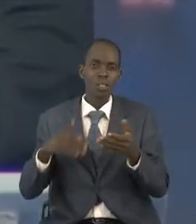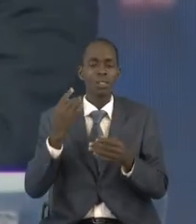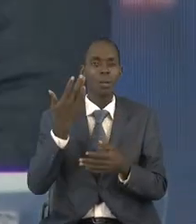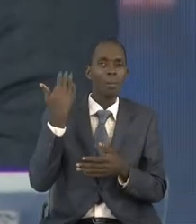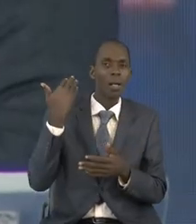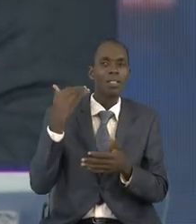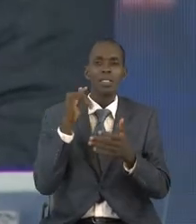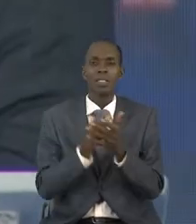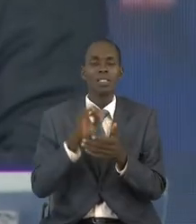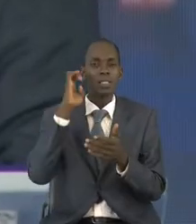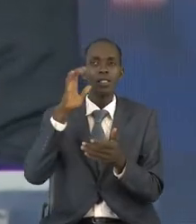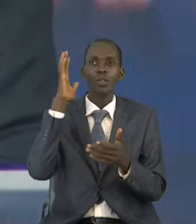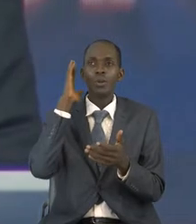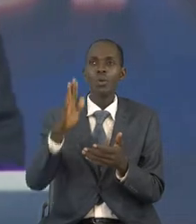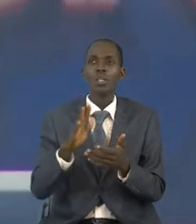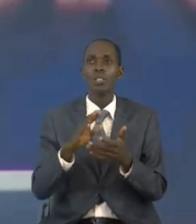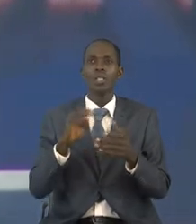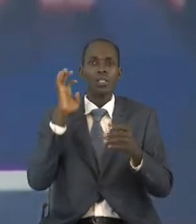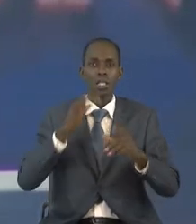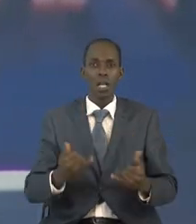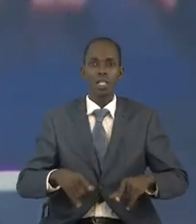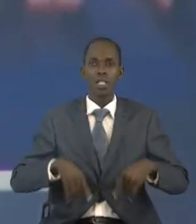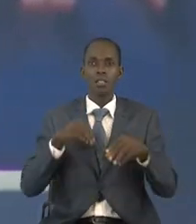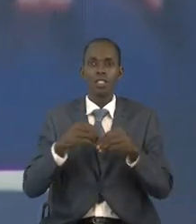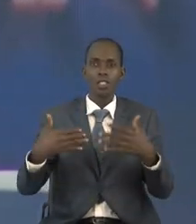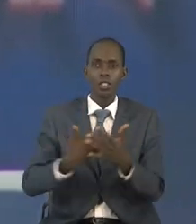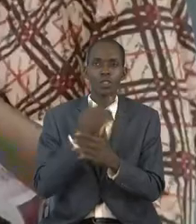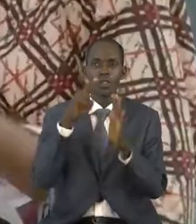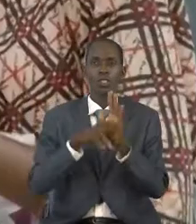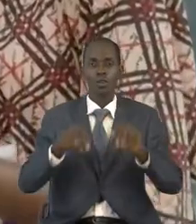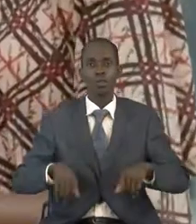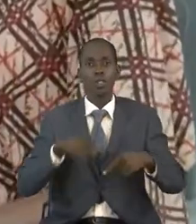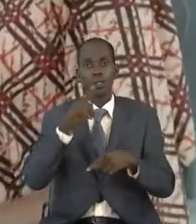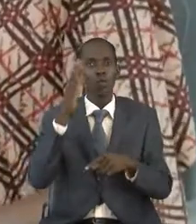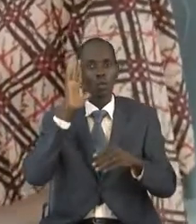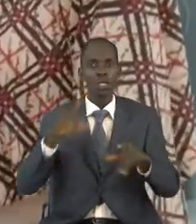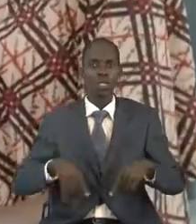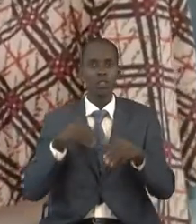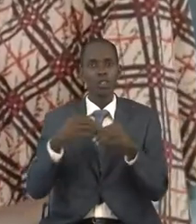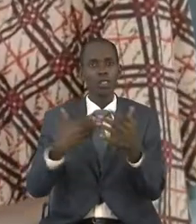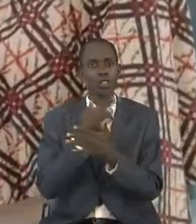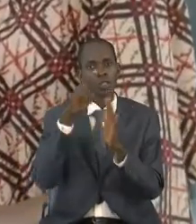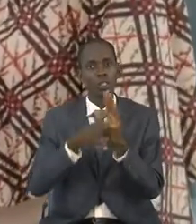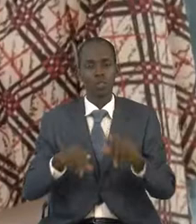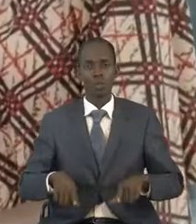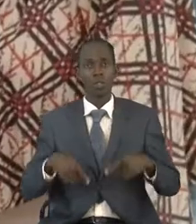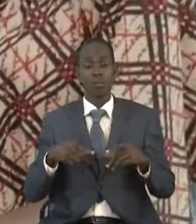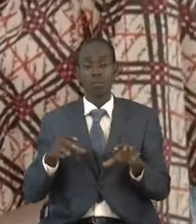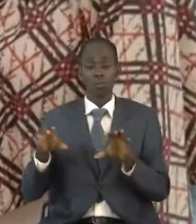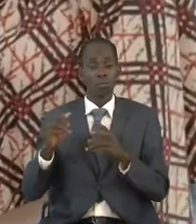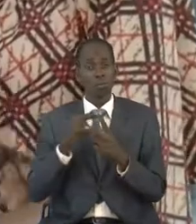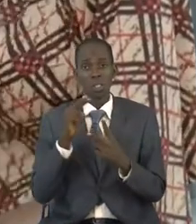now live in newness of life. You will live in newness of life. Neither do I condemn thee.